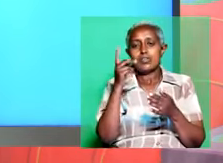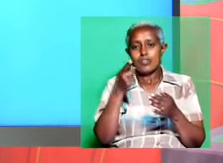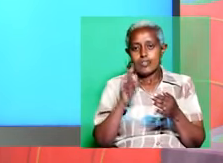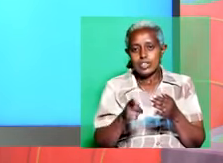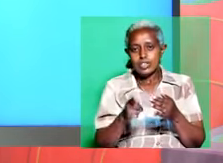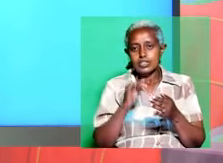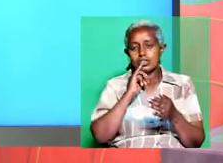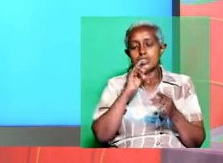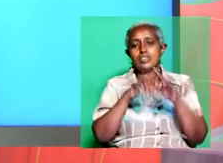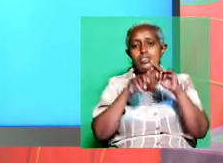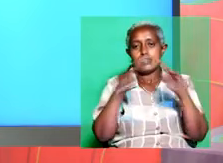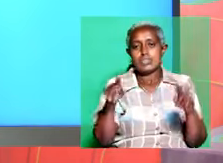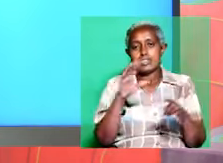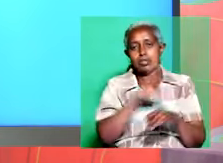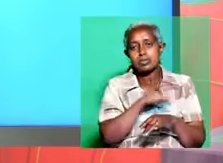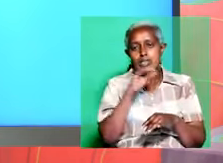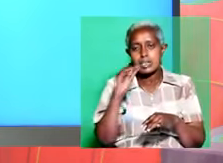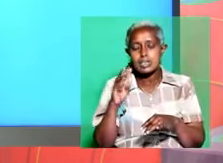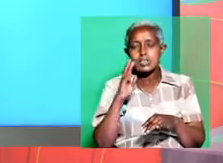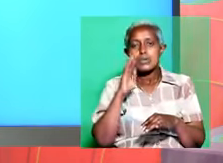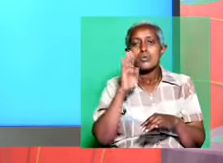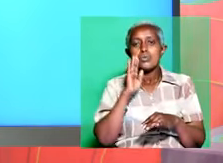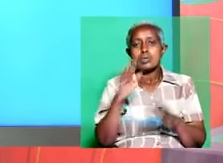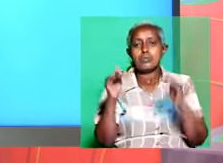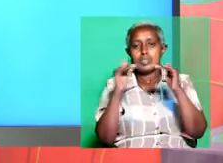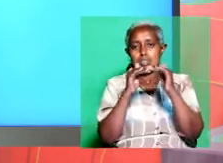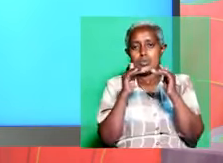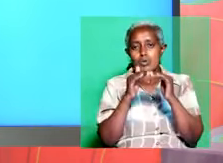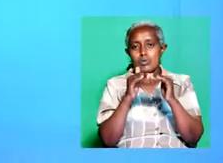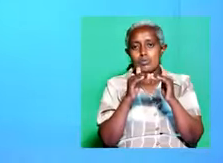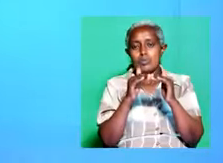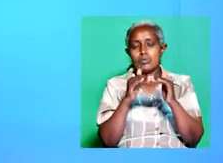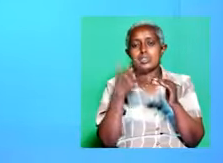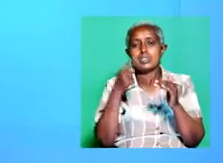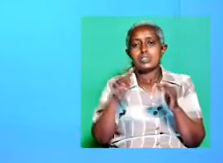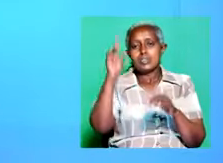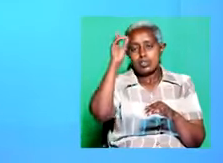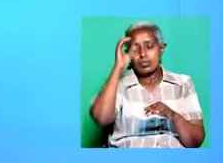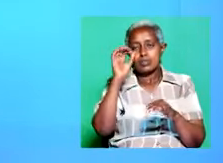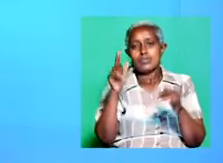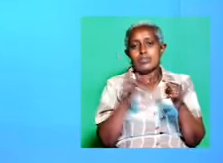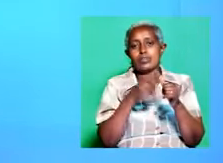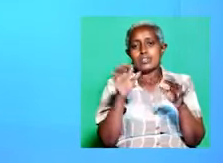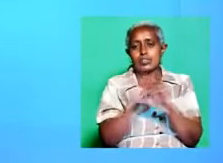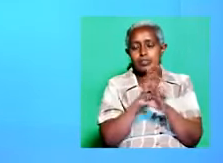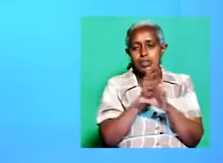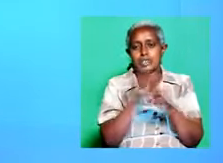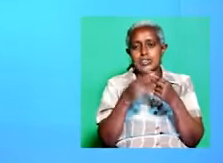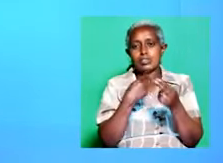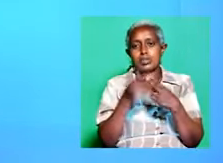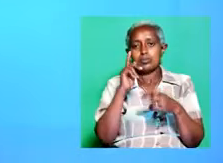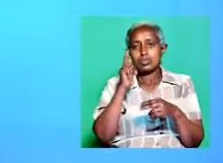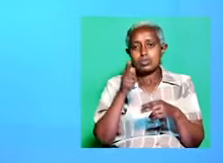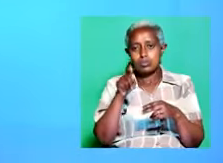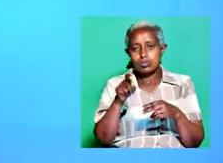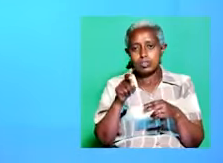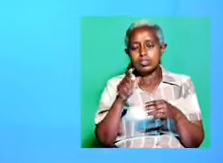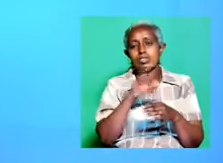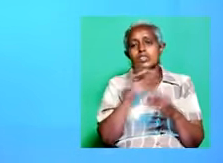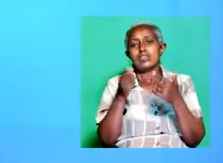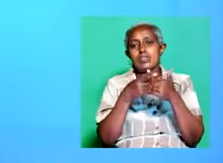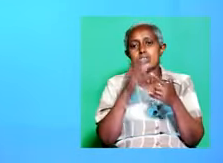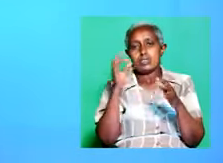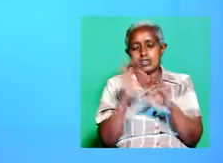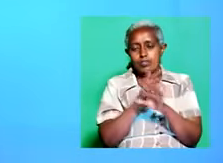is differentiable and will be equal to the derivative of the first function times g of x, or second